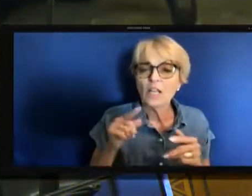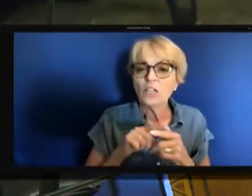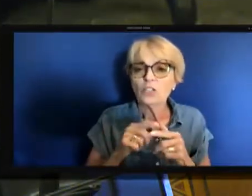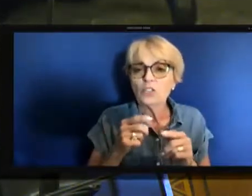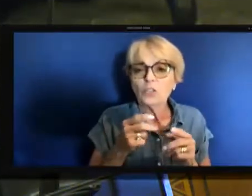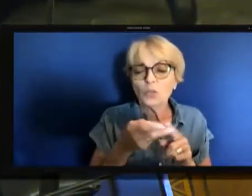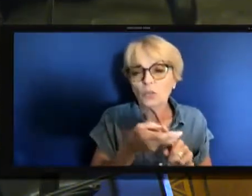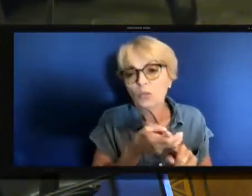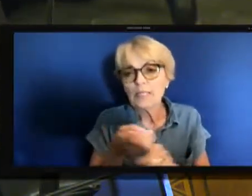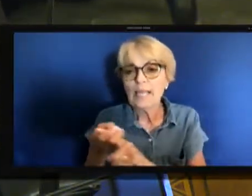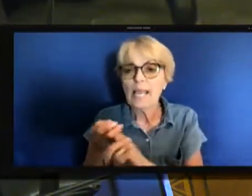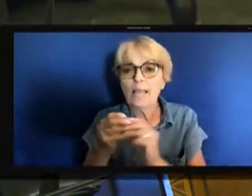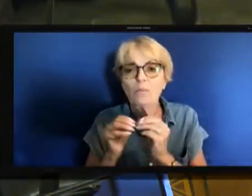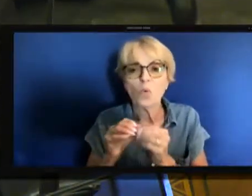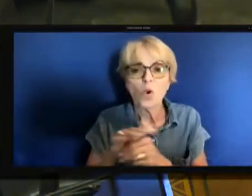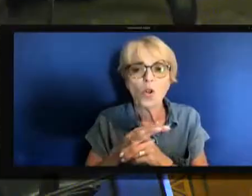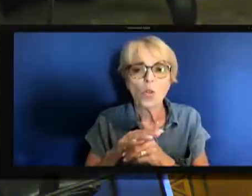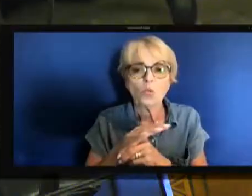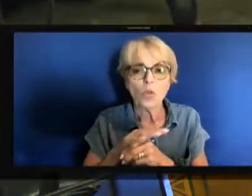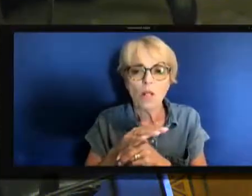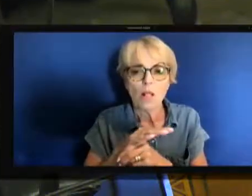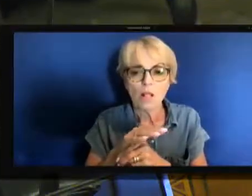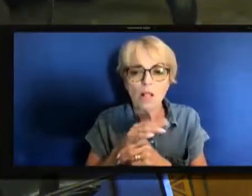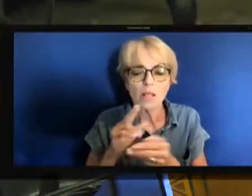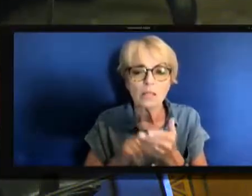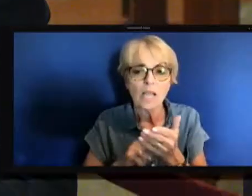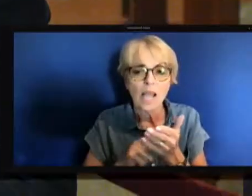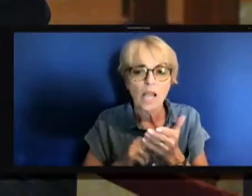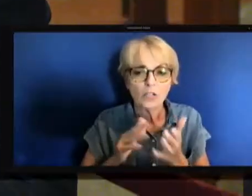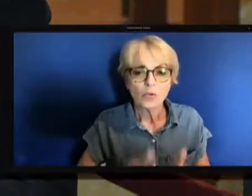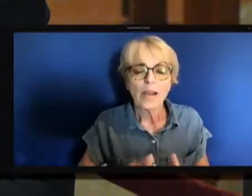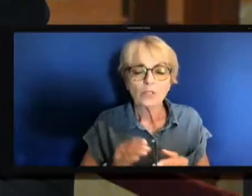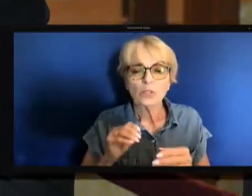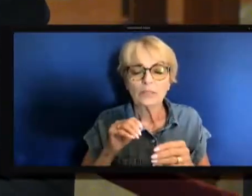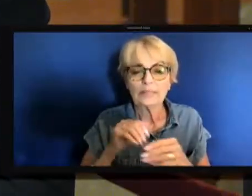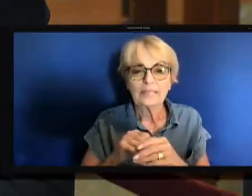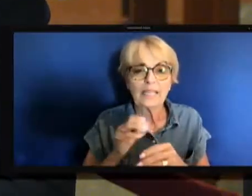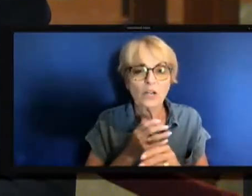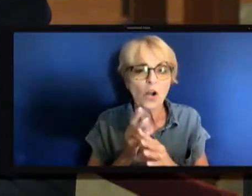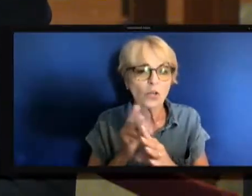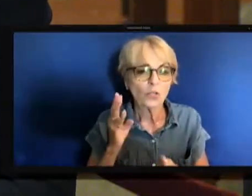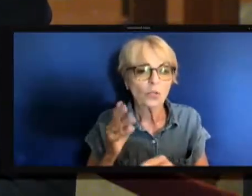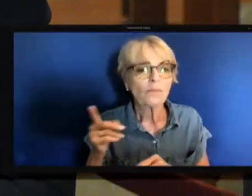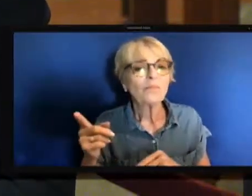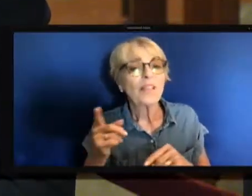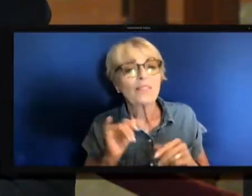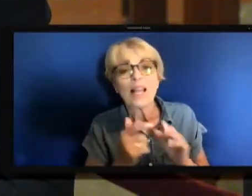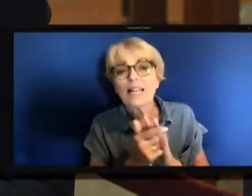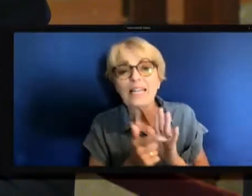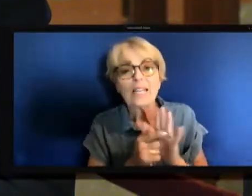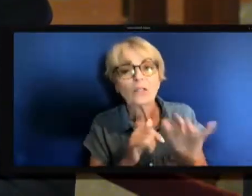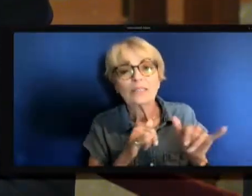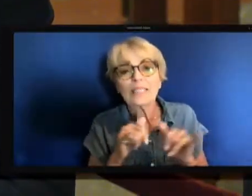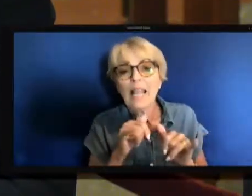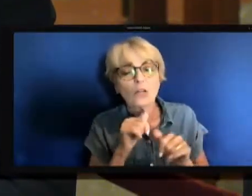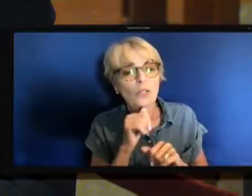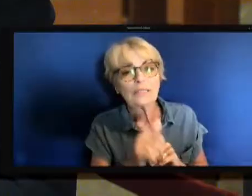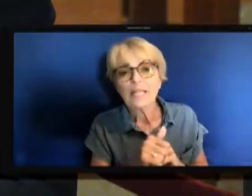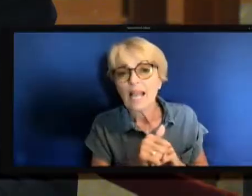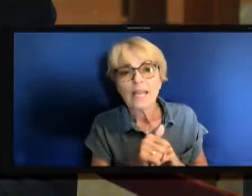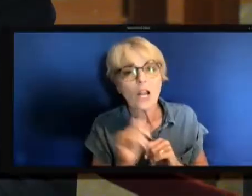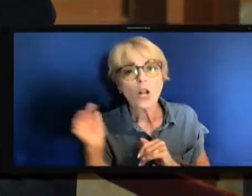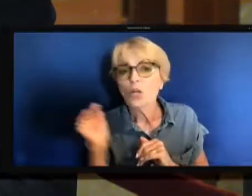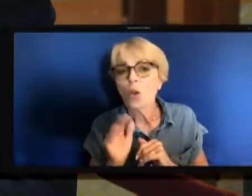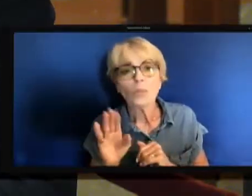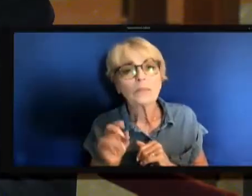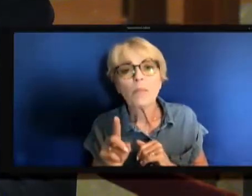queue. I would just to that end note that the legal standard is actually not lowest bid. It